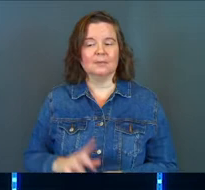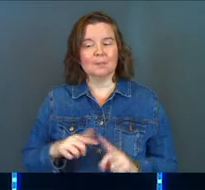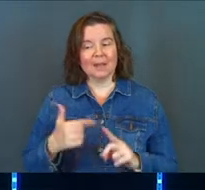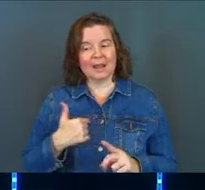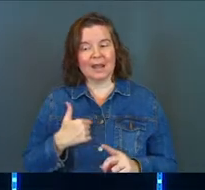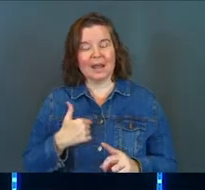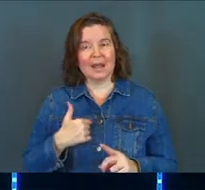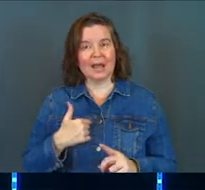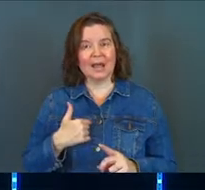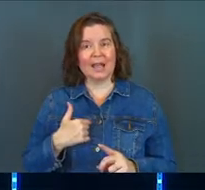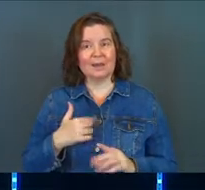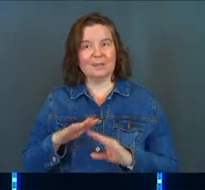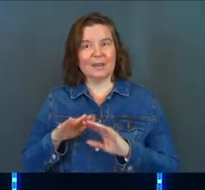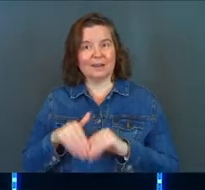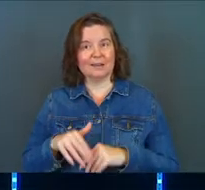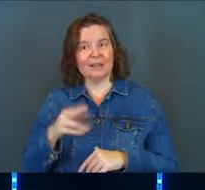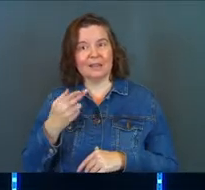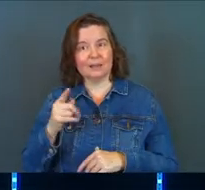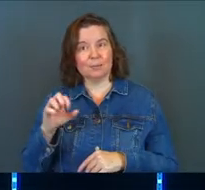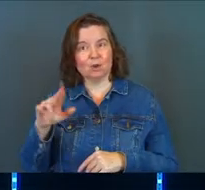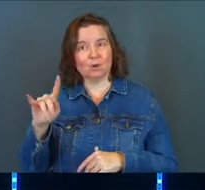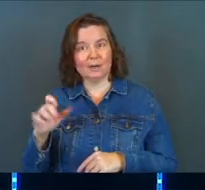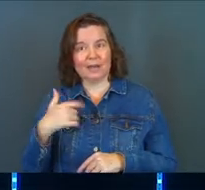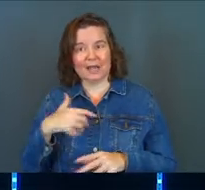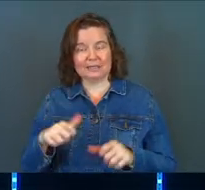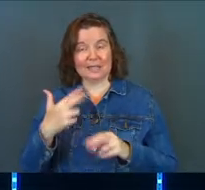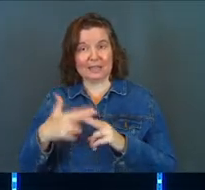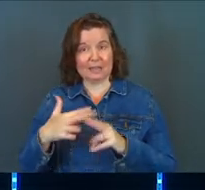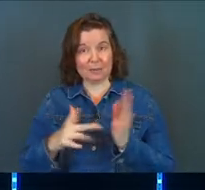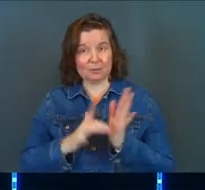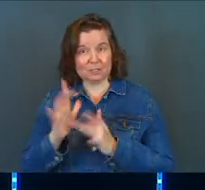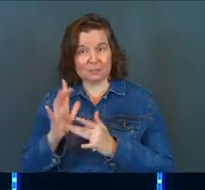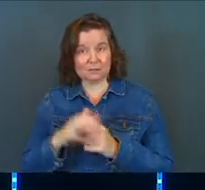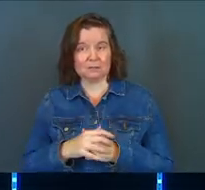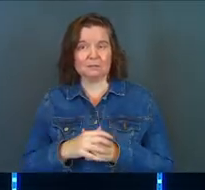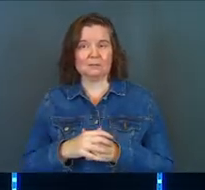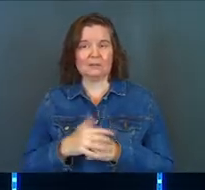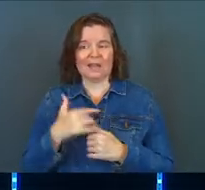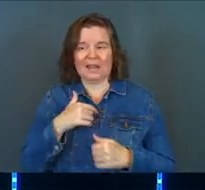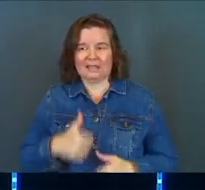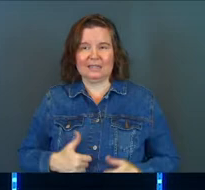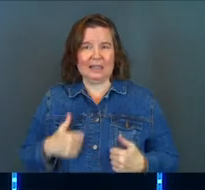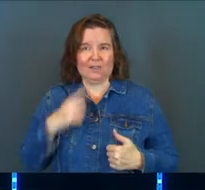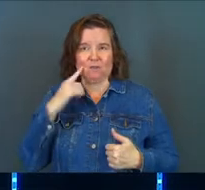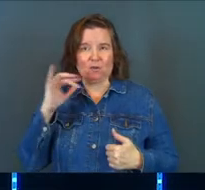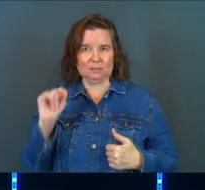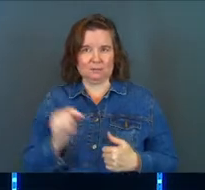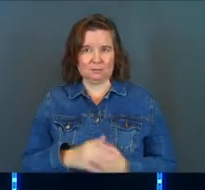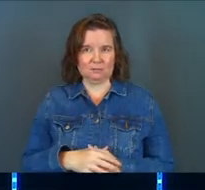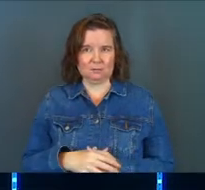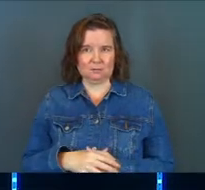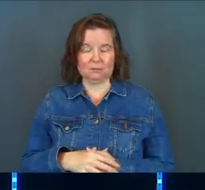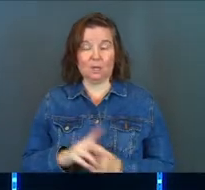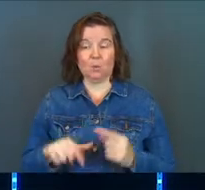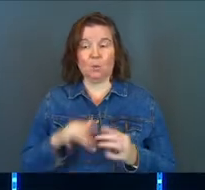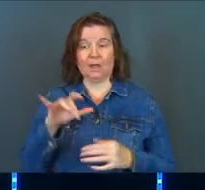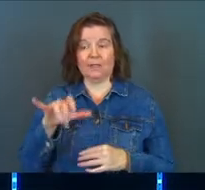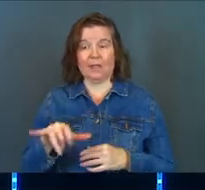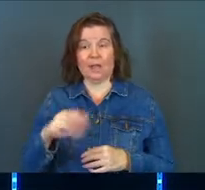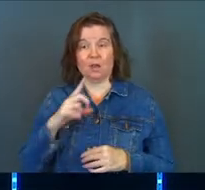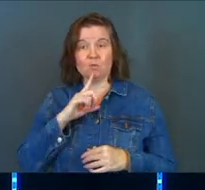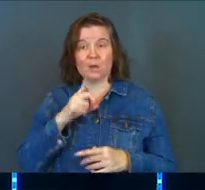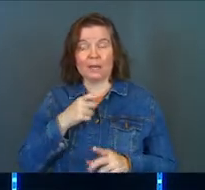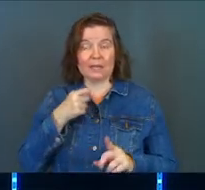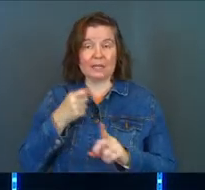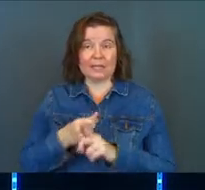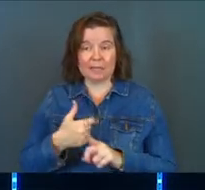But I had been a hypocrite. I'd taken the name Jesus, but I didn't live for him. And when that